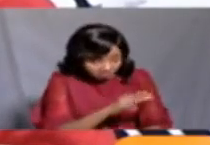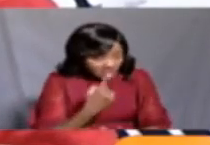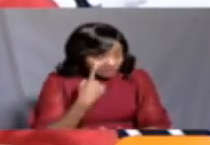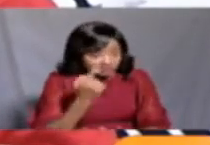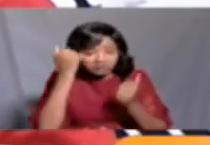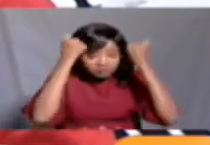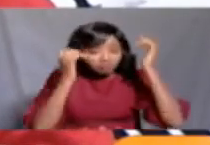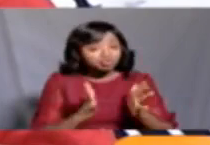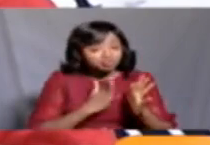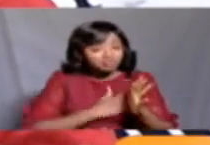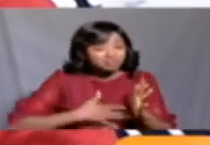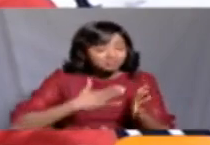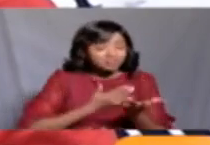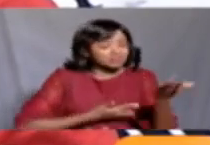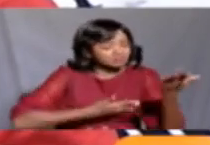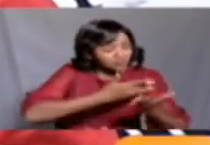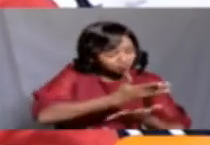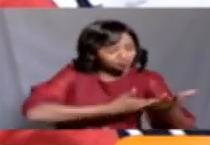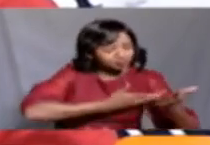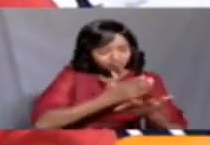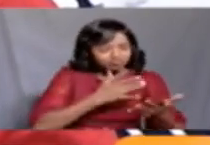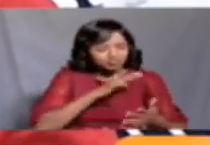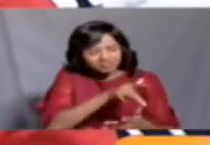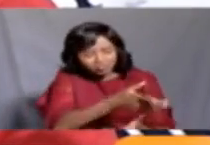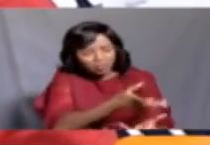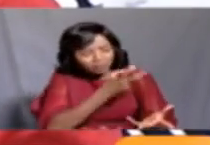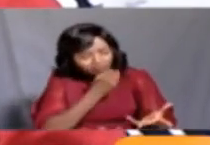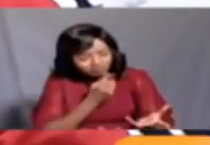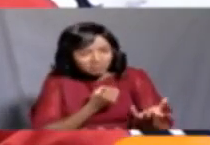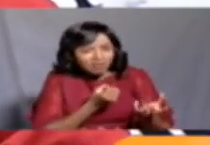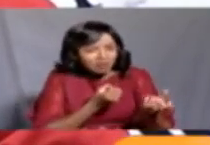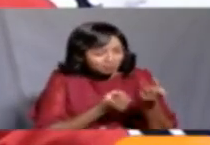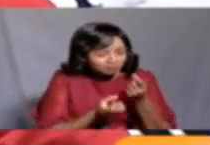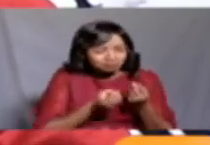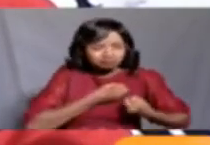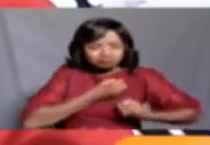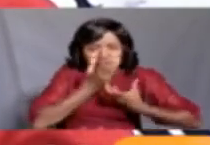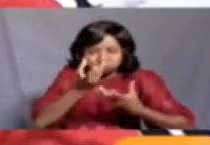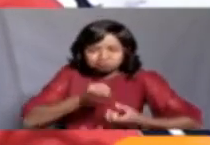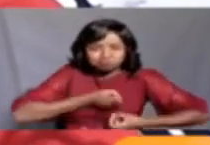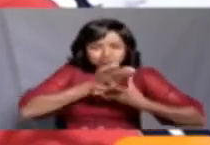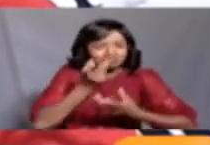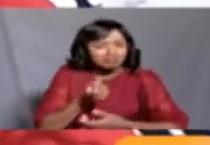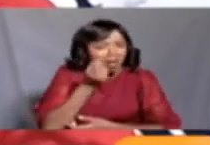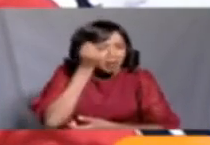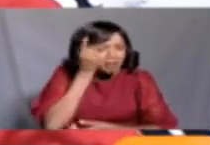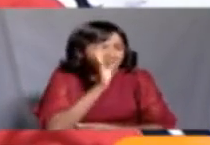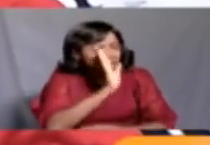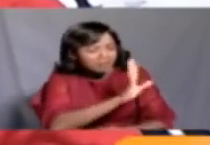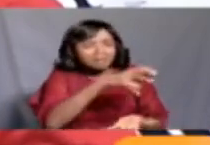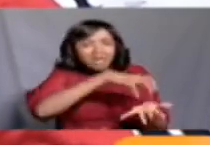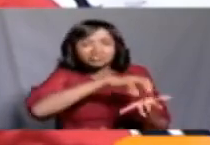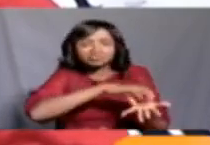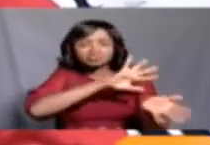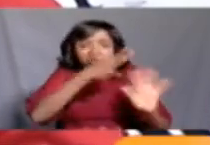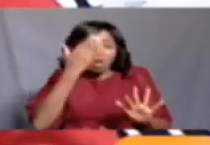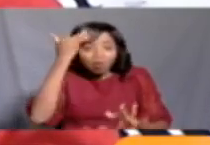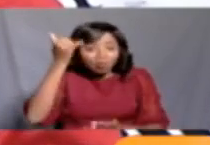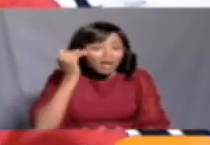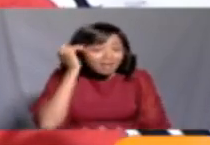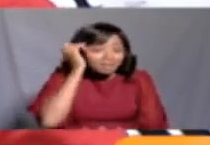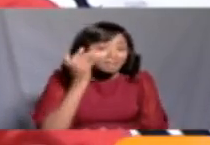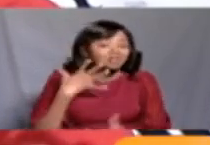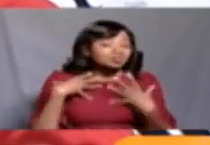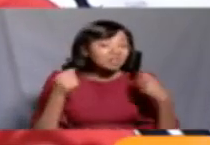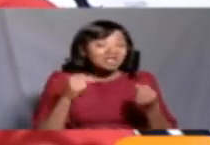actually involve them, try to get what they have, try to understand their situation, because mental health is not all about people